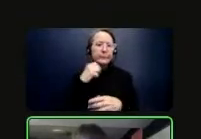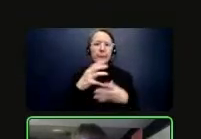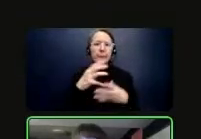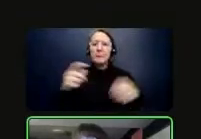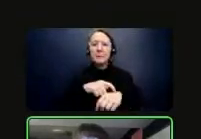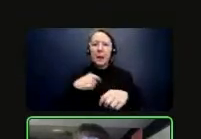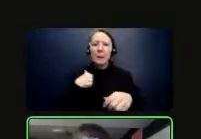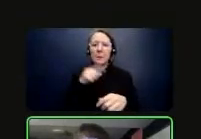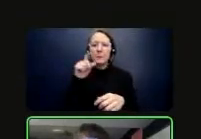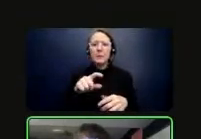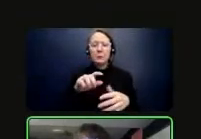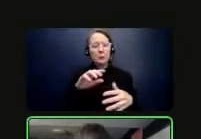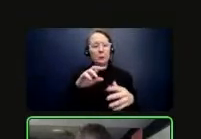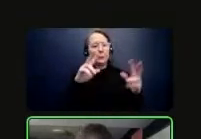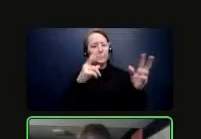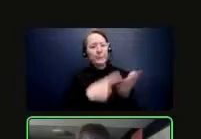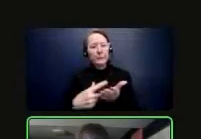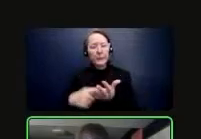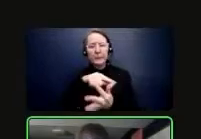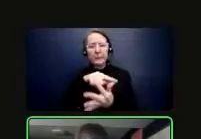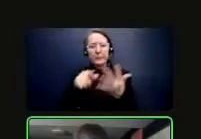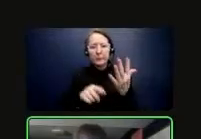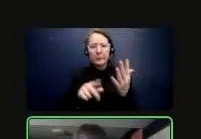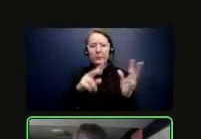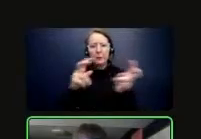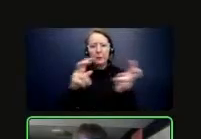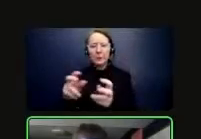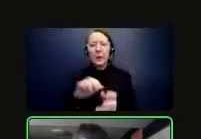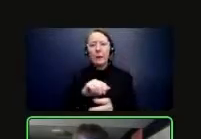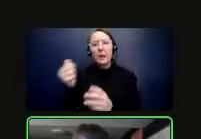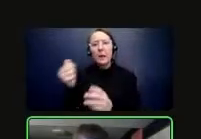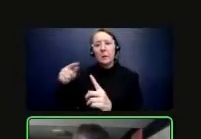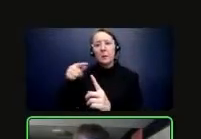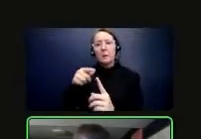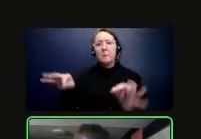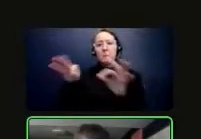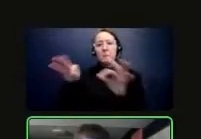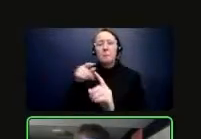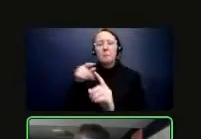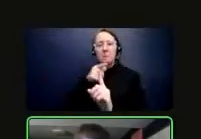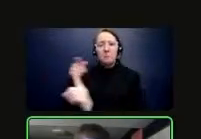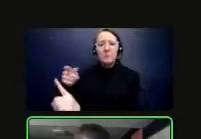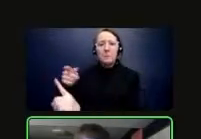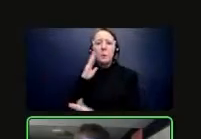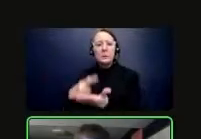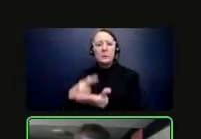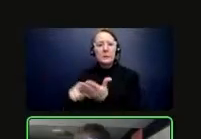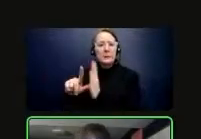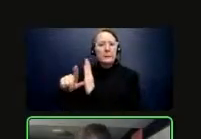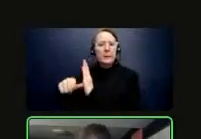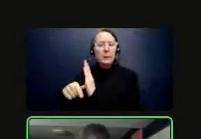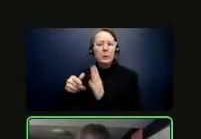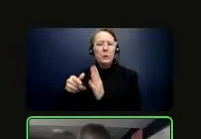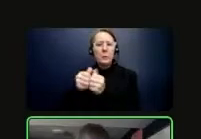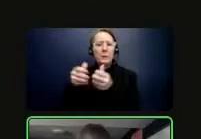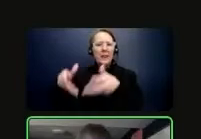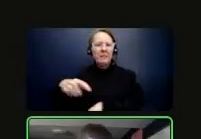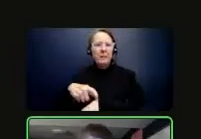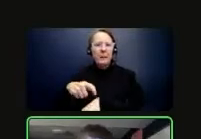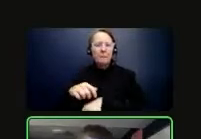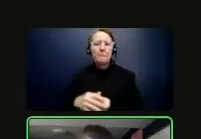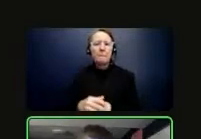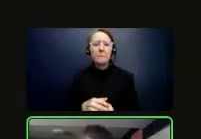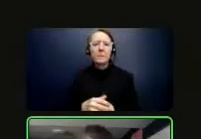to and address the other priorities with the remaining time that we have. As a reminder, the